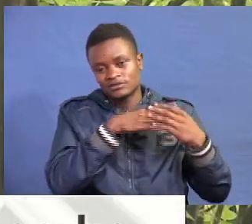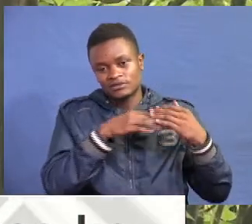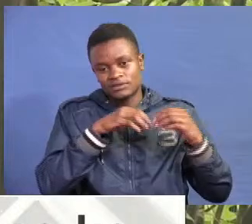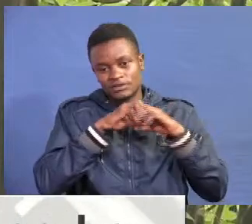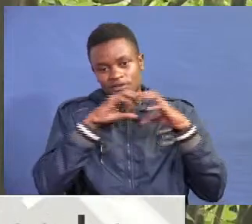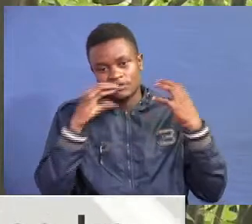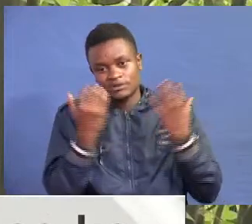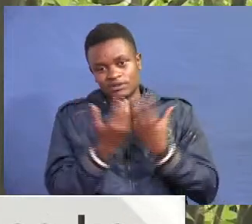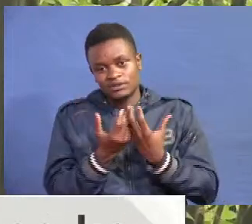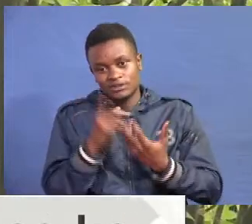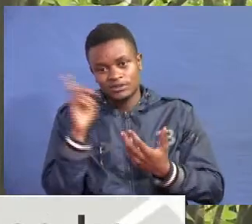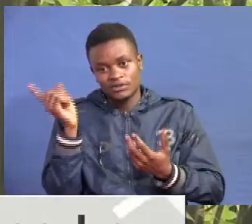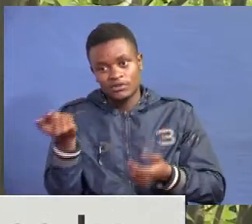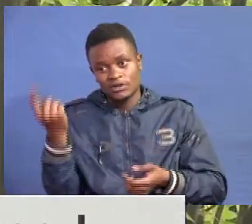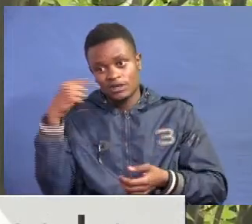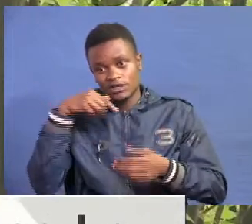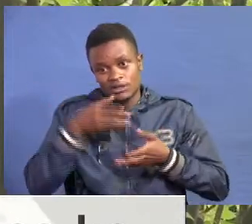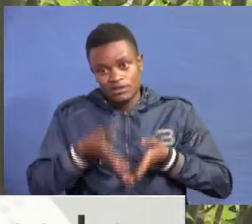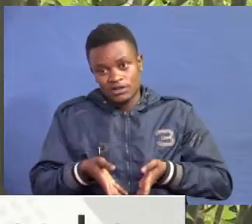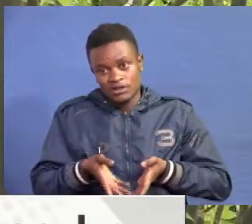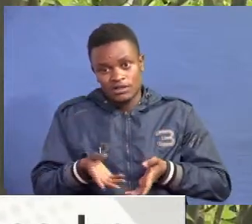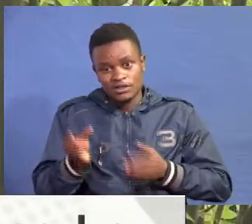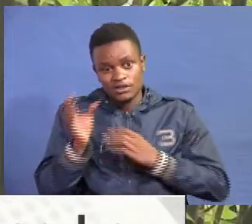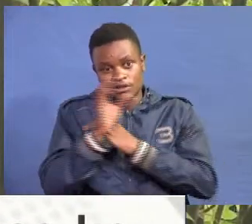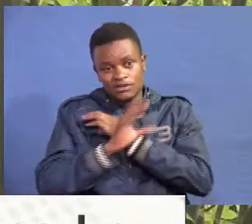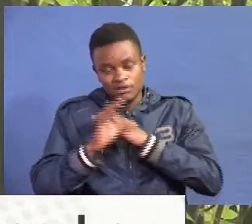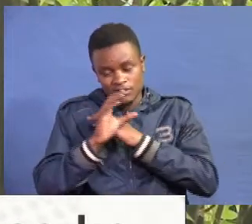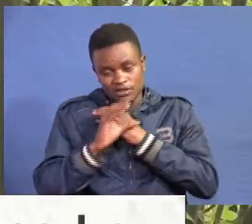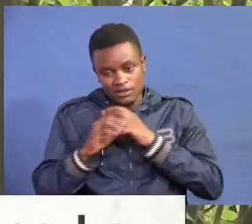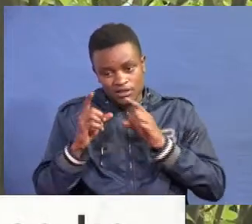leaving Washington today